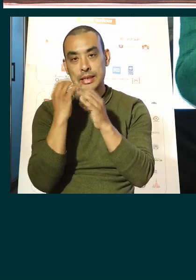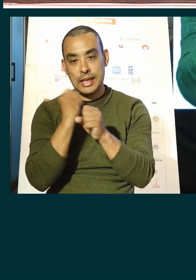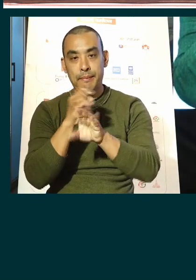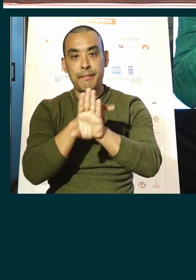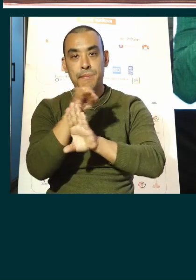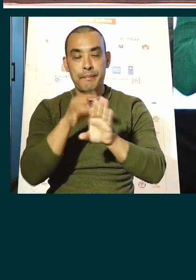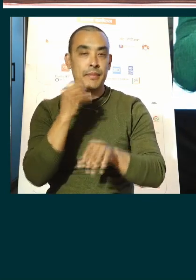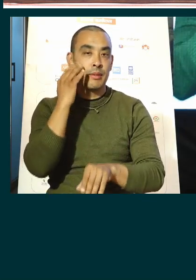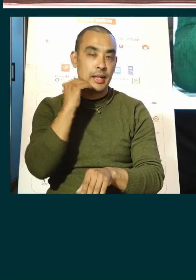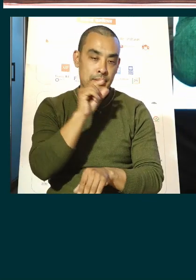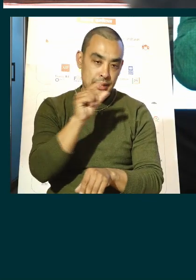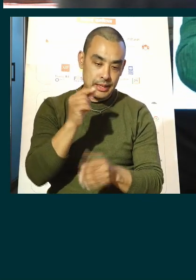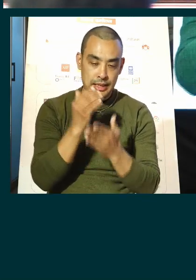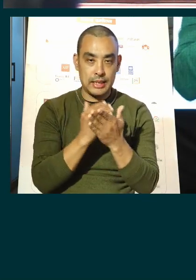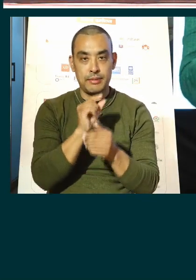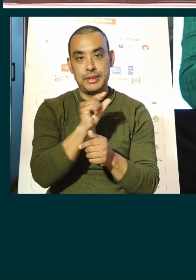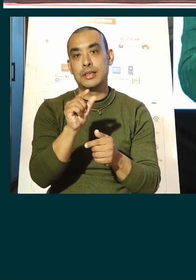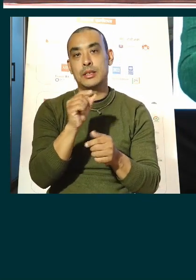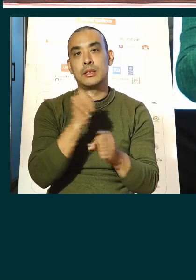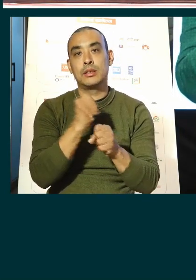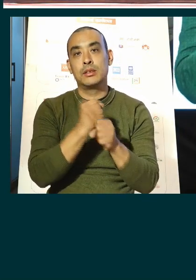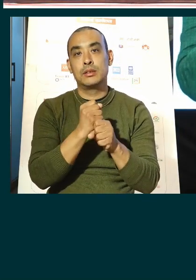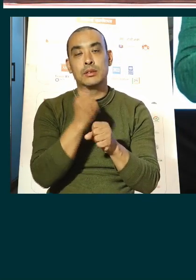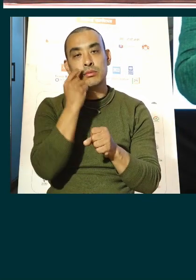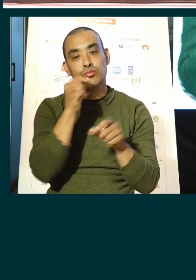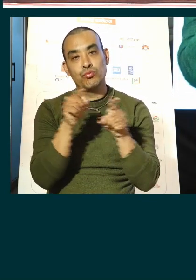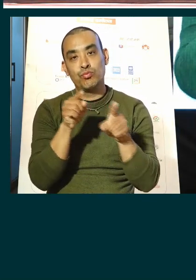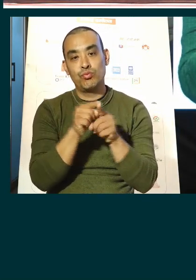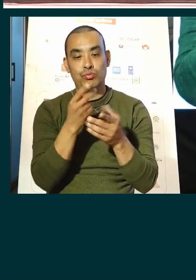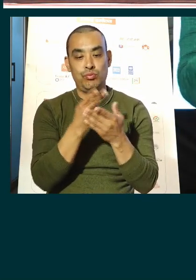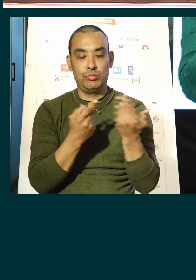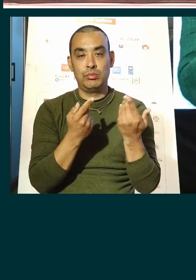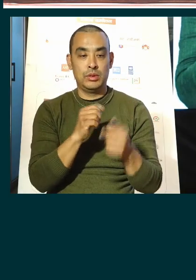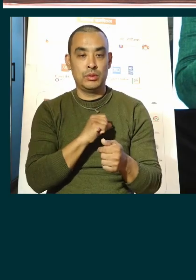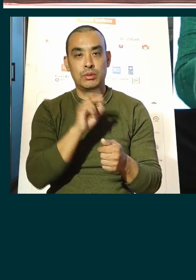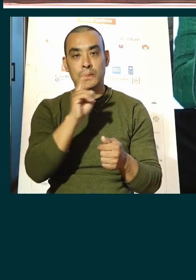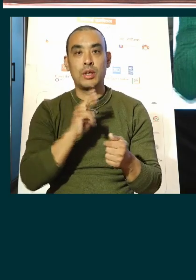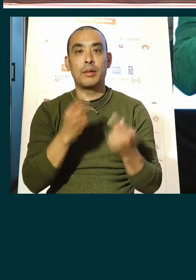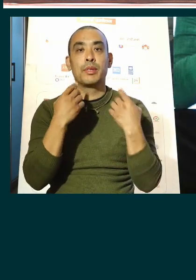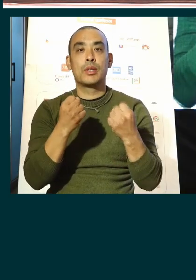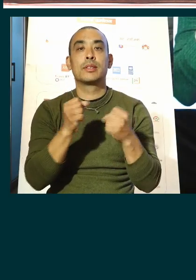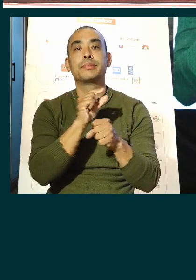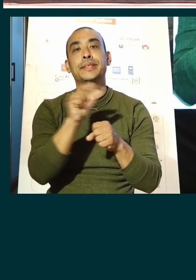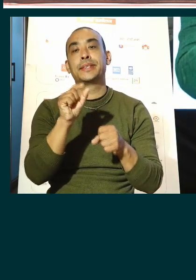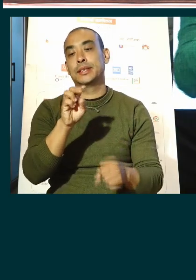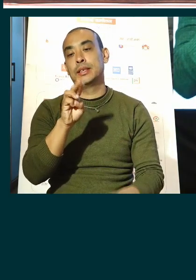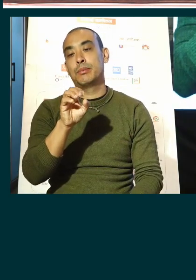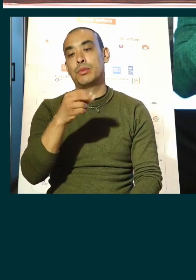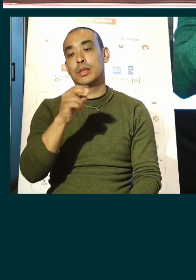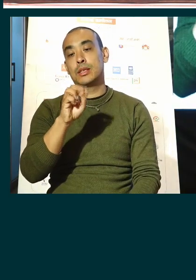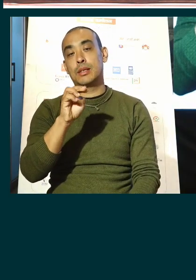for adolescent programming and the critical role of boys in inclusive reproductive health education, including menstrual dignity. Mohammed is